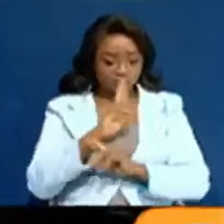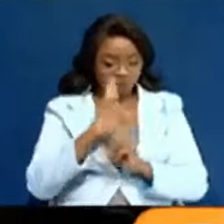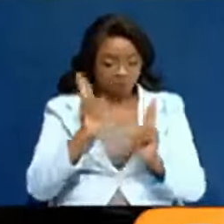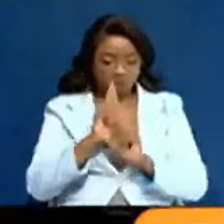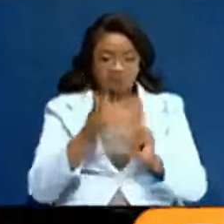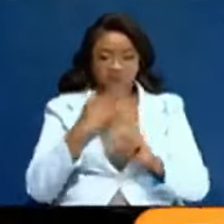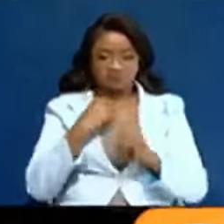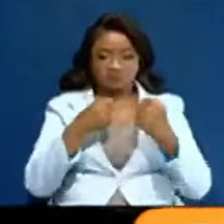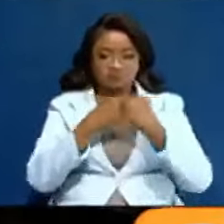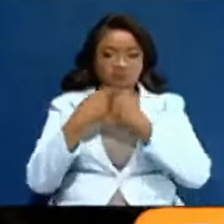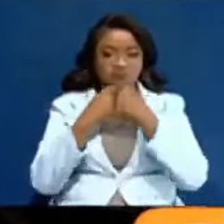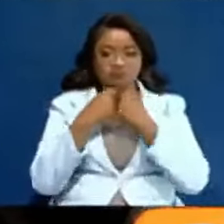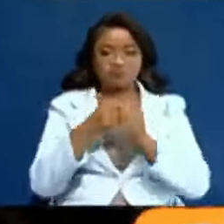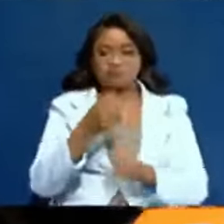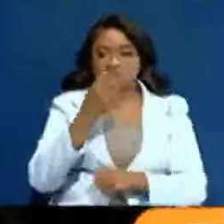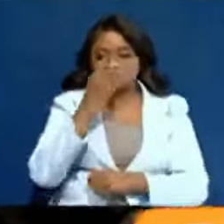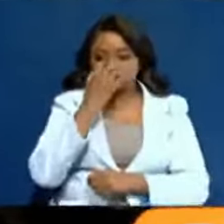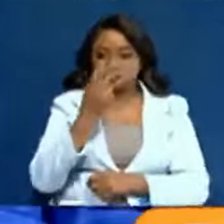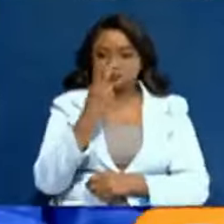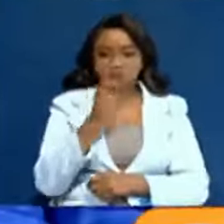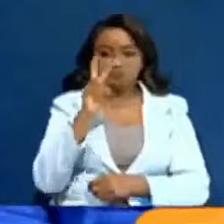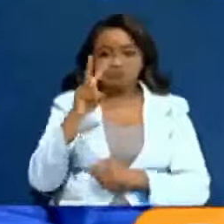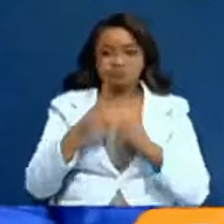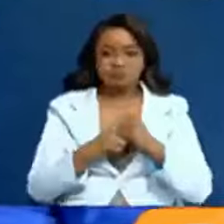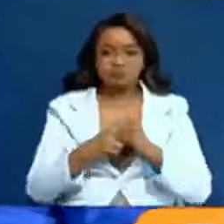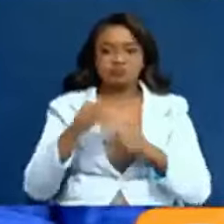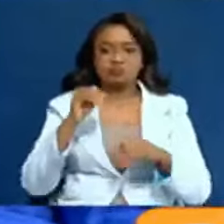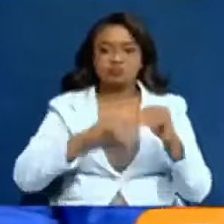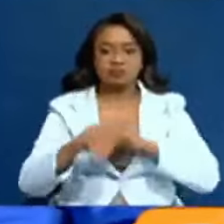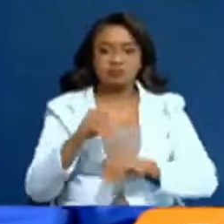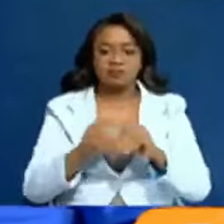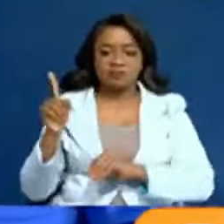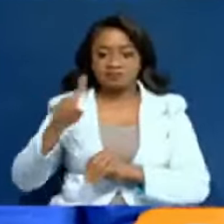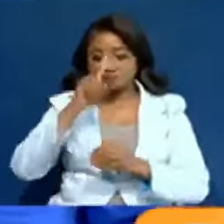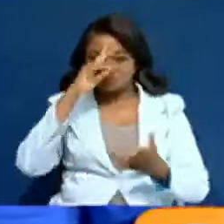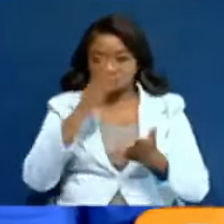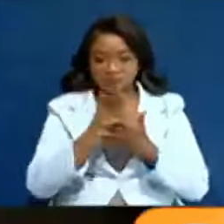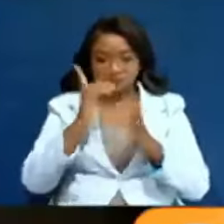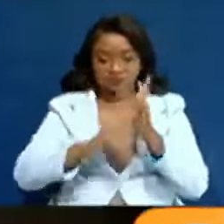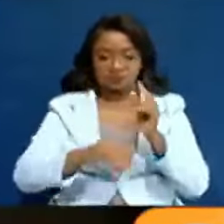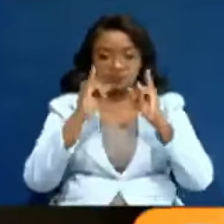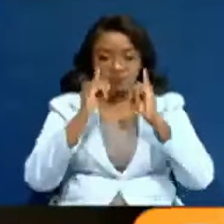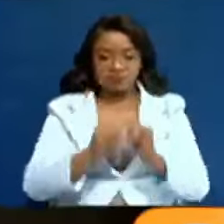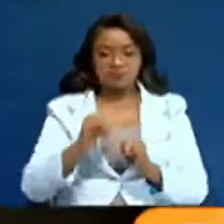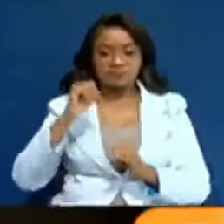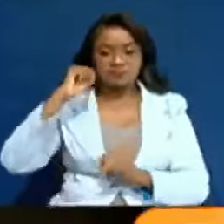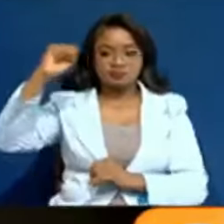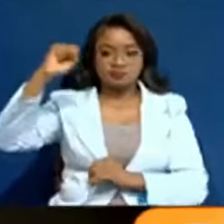challenge Ruto in the 2027 elections. He believes a new political alignment is